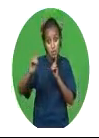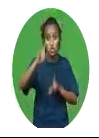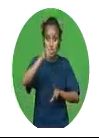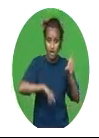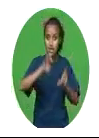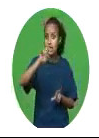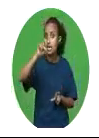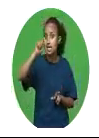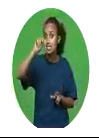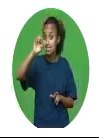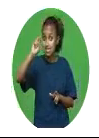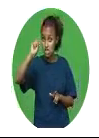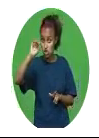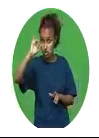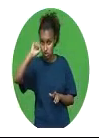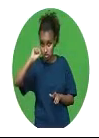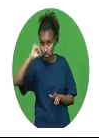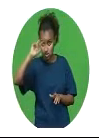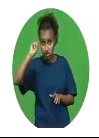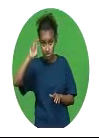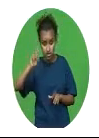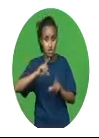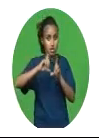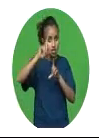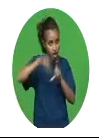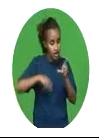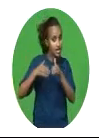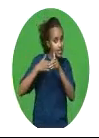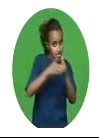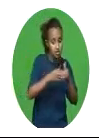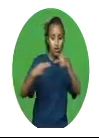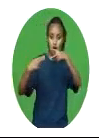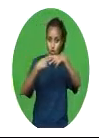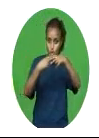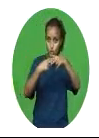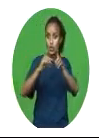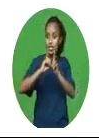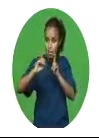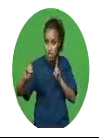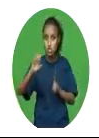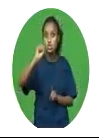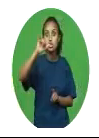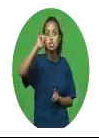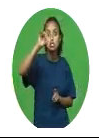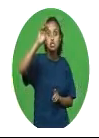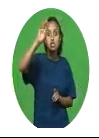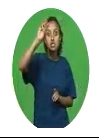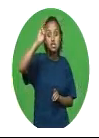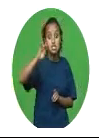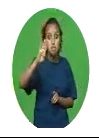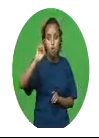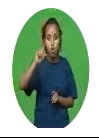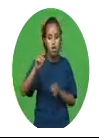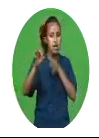extension lines, leaders, arrowheads, dimension, symbols explaining a